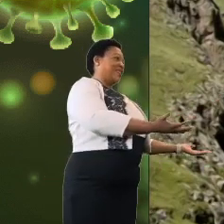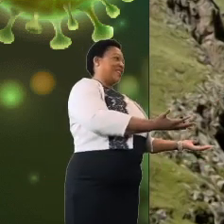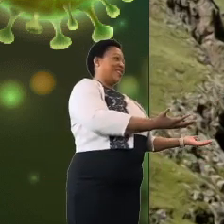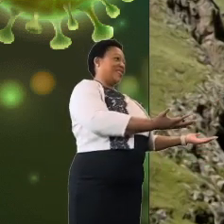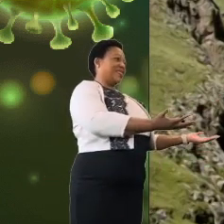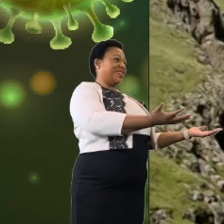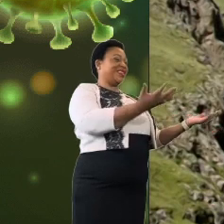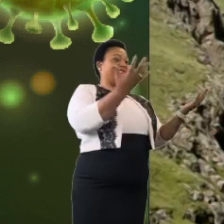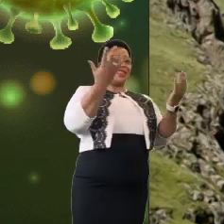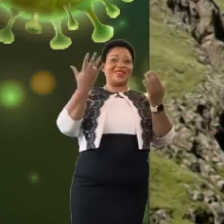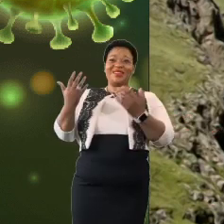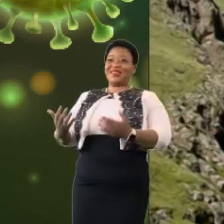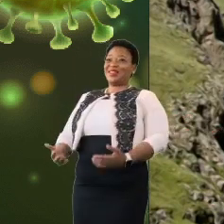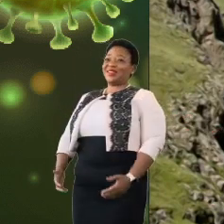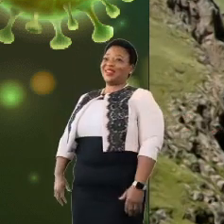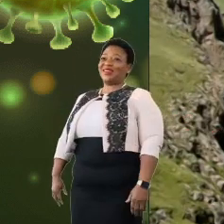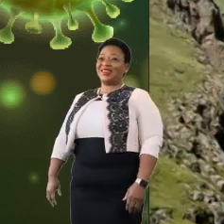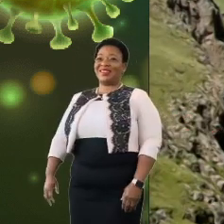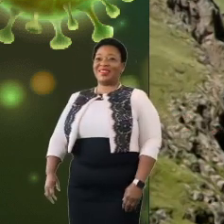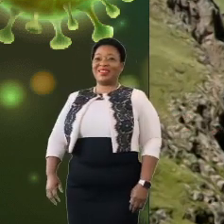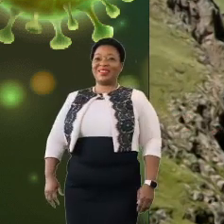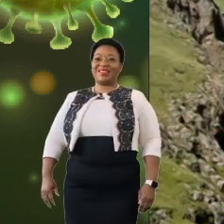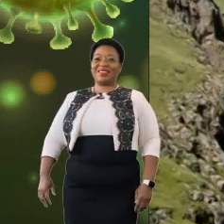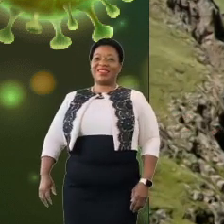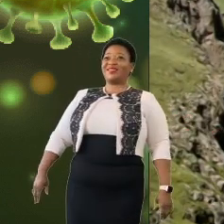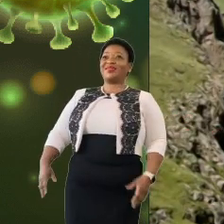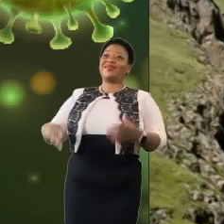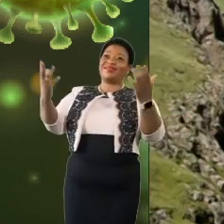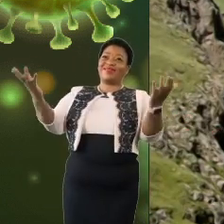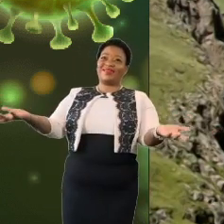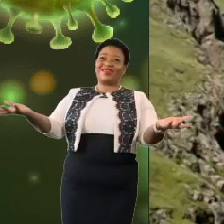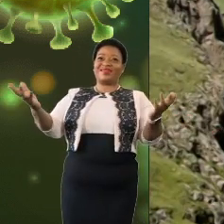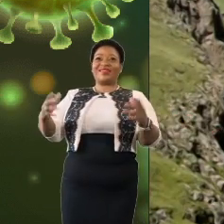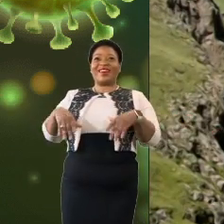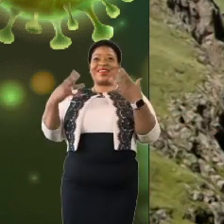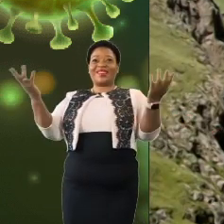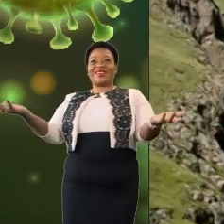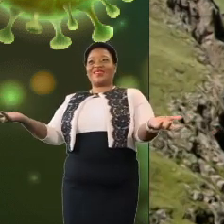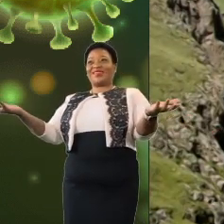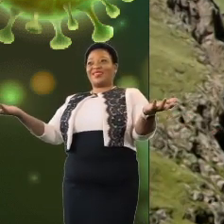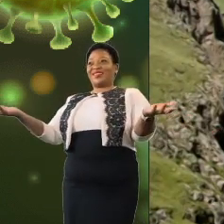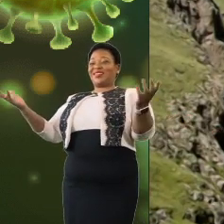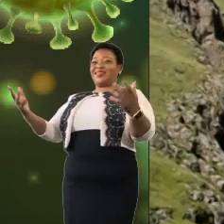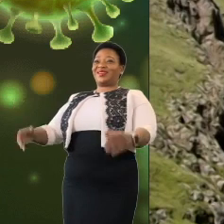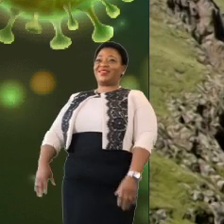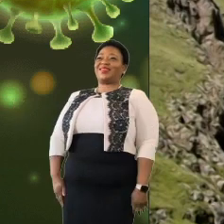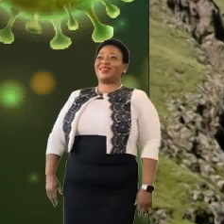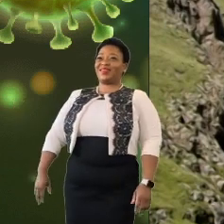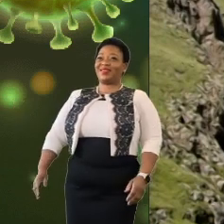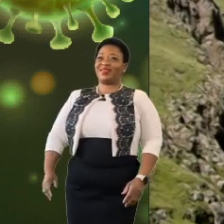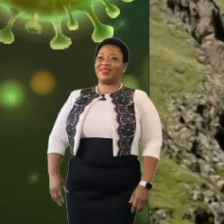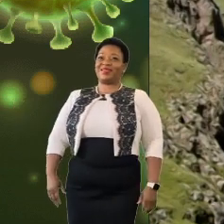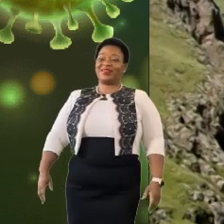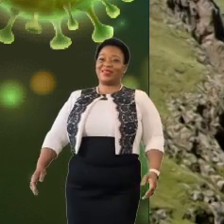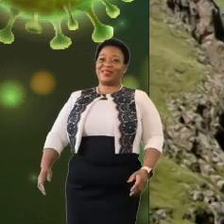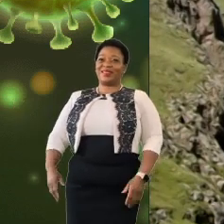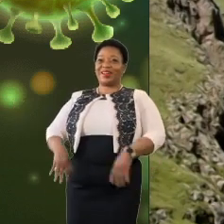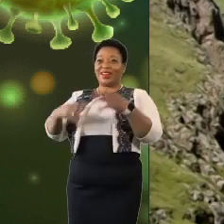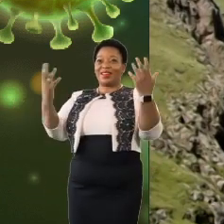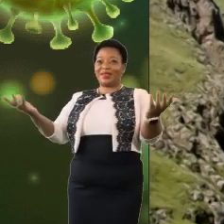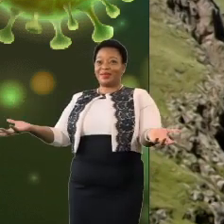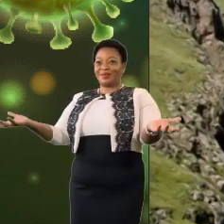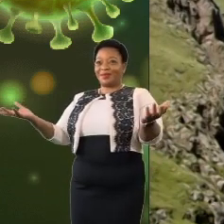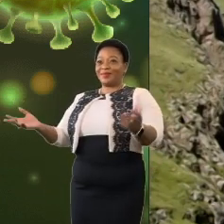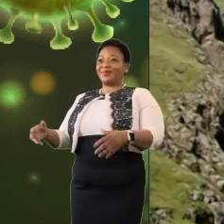issues that you want to build in, and where we can still expand on the document to provide for situations like